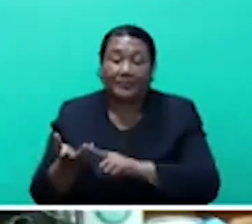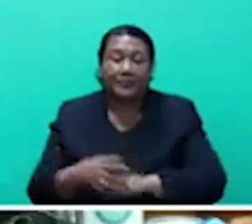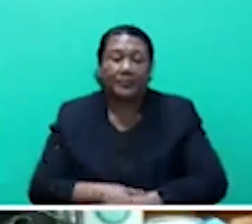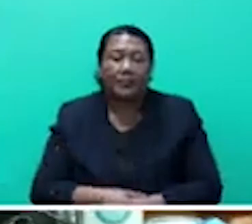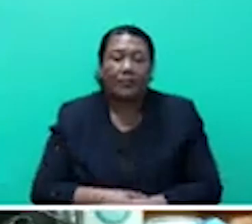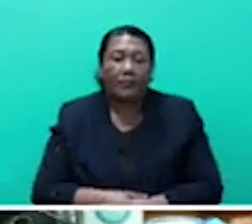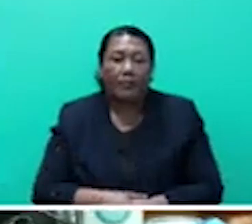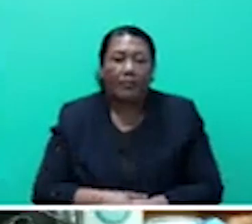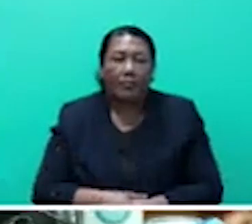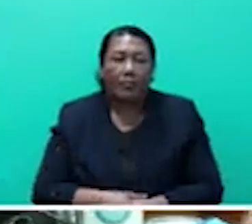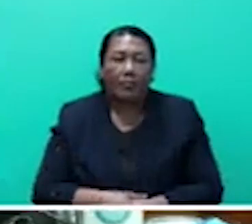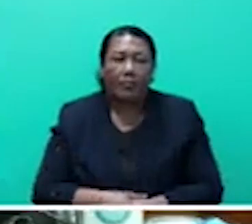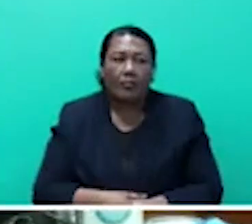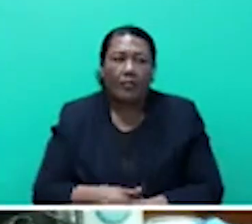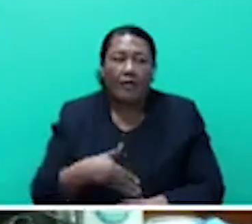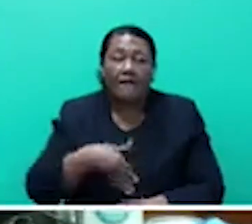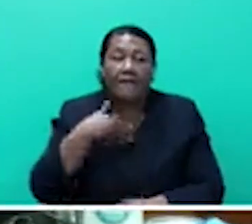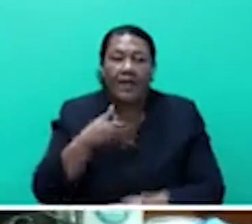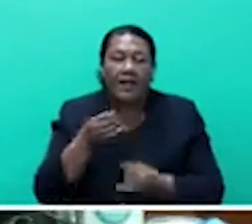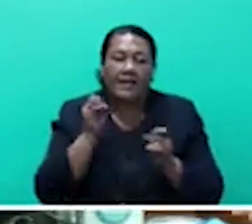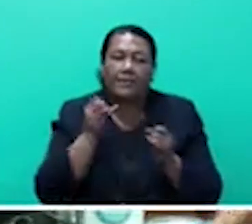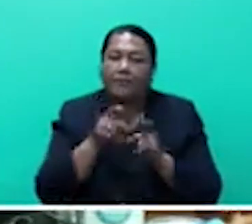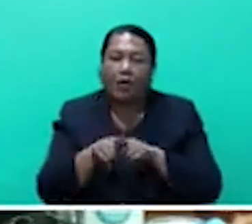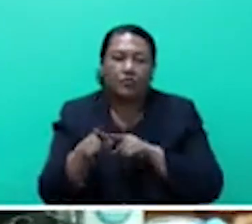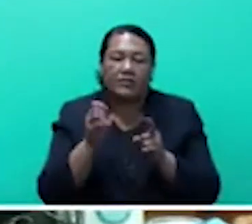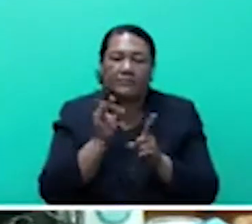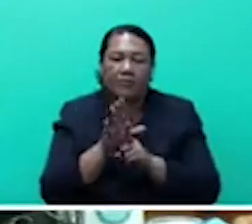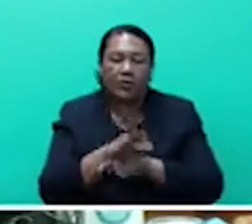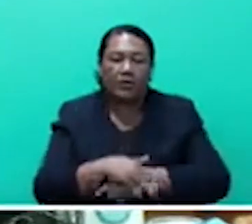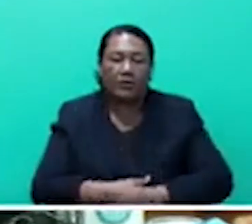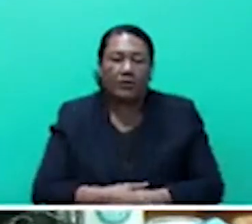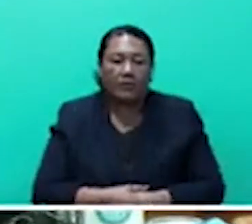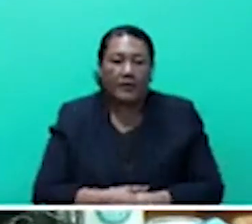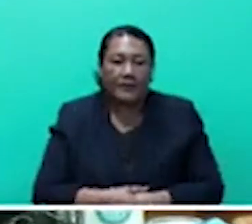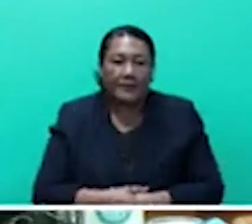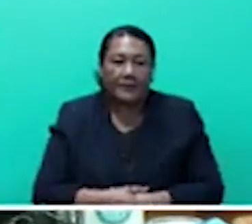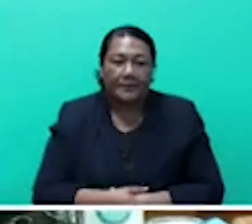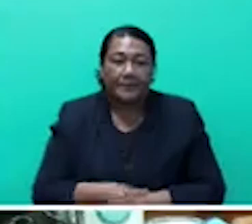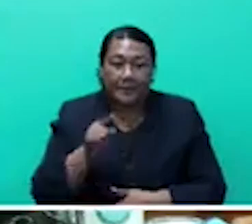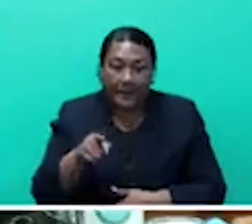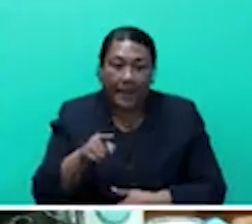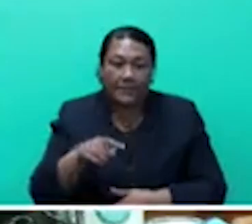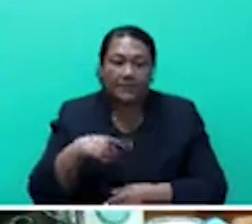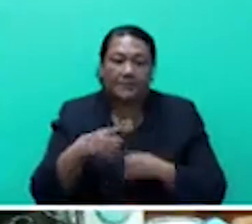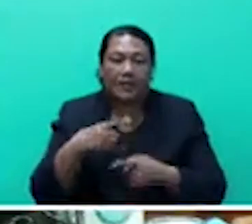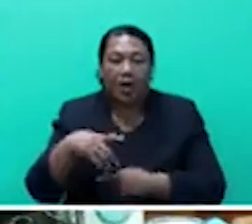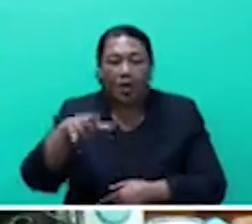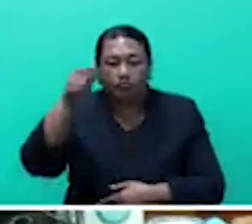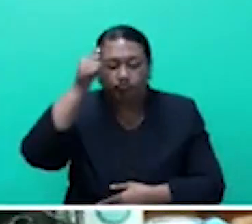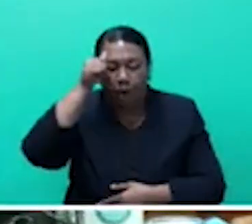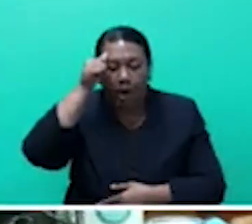up on the one that I feel is the most important. And that is when cases are being nullied, when